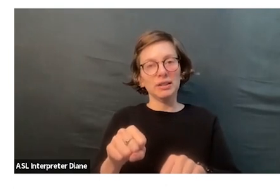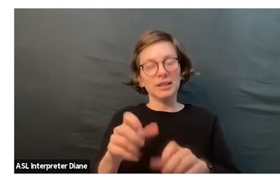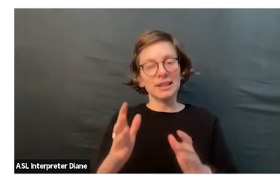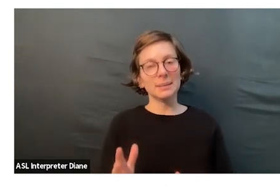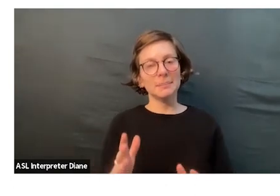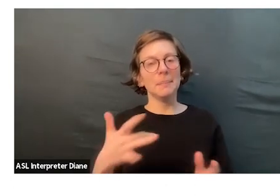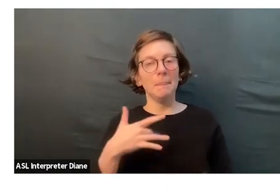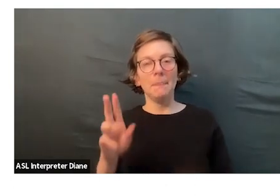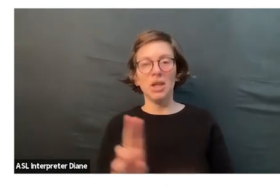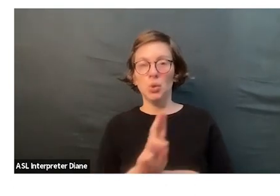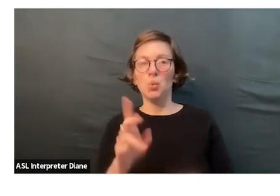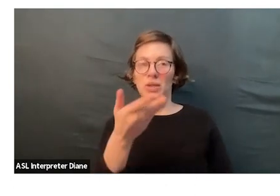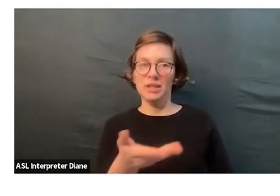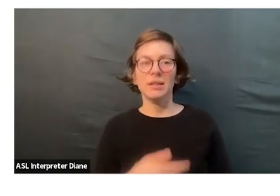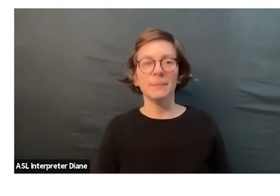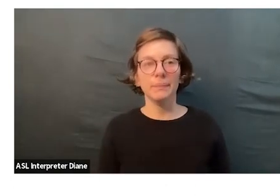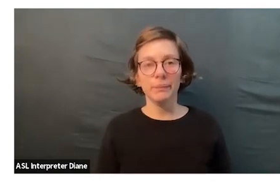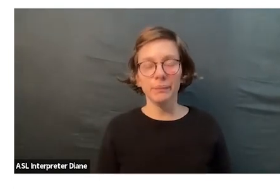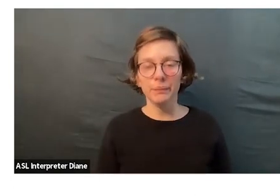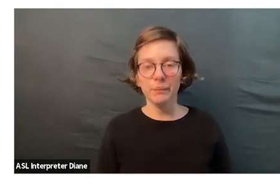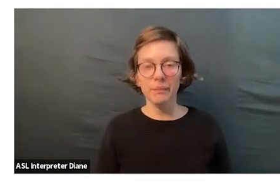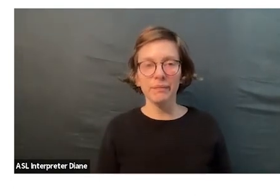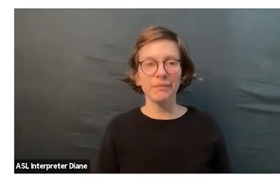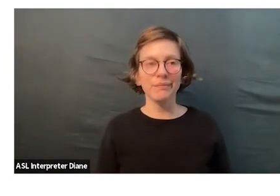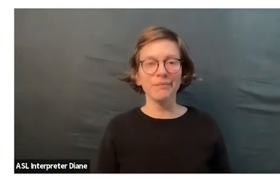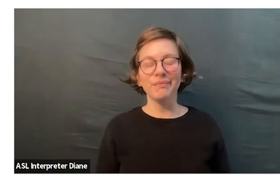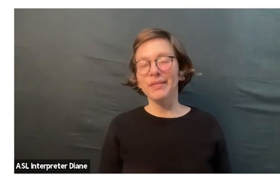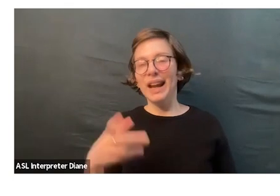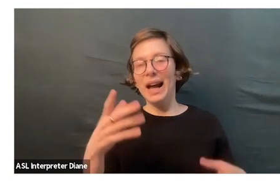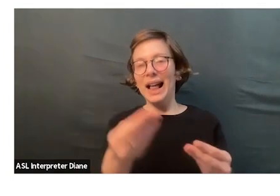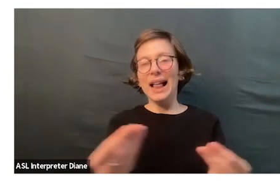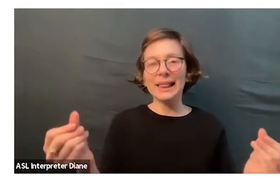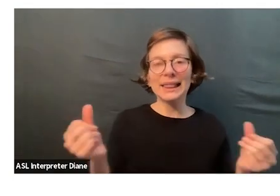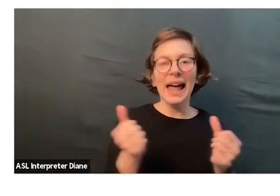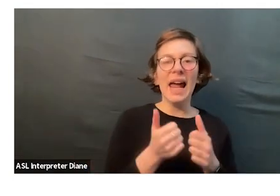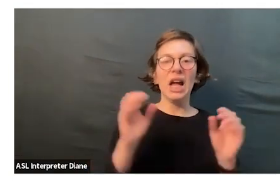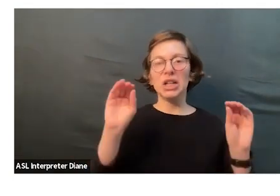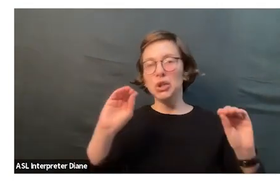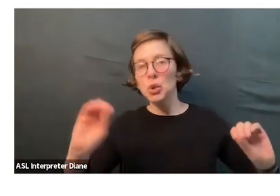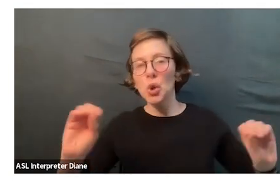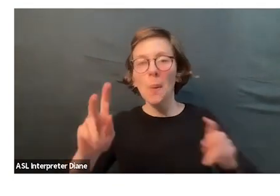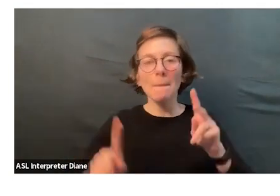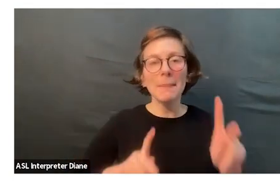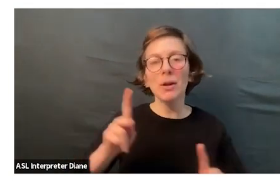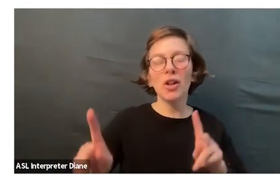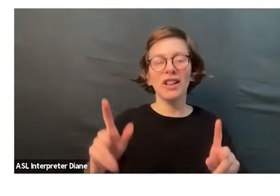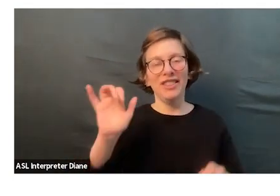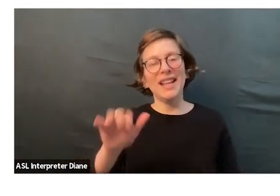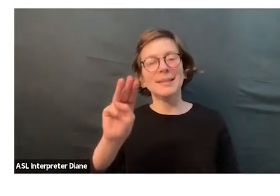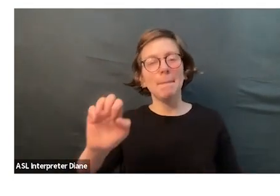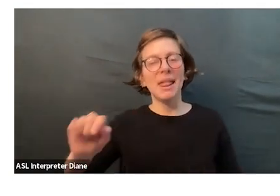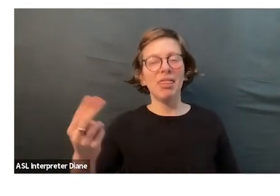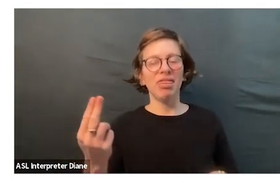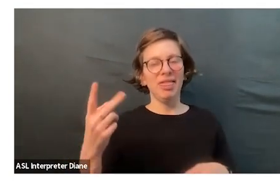and inevitable, also stems from, again, this kind of cancerous, constantly evolving ideology, claim